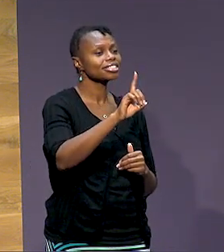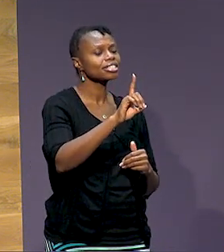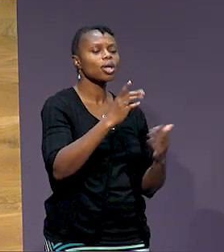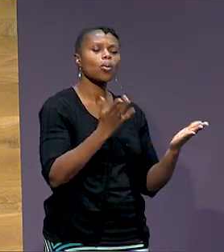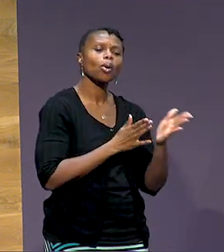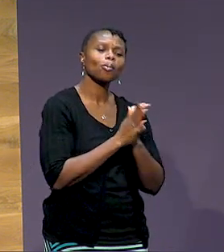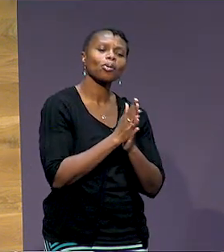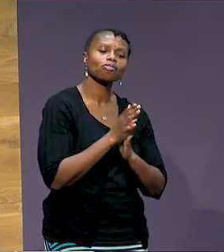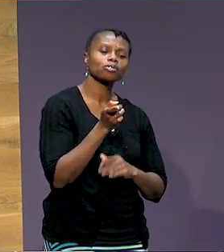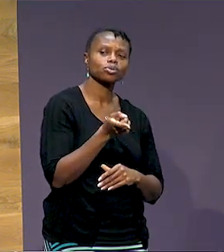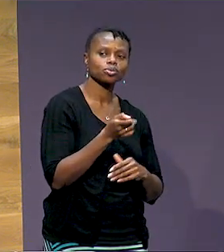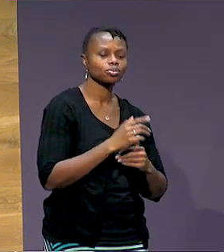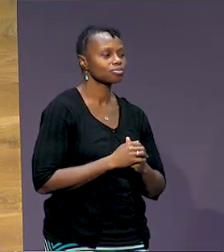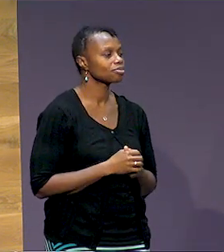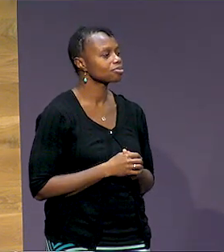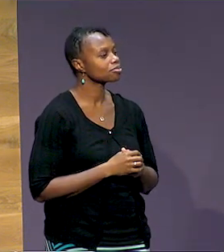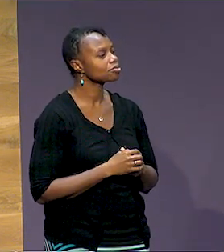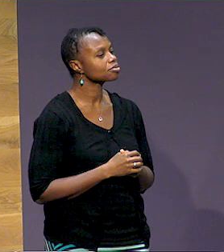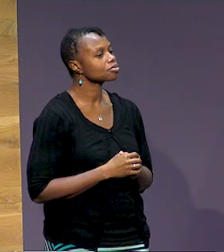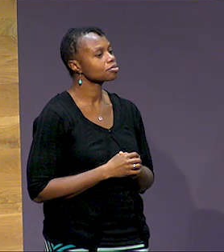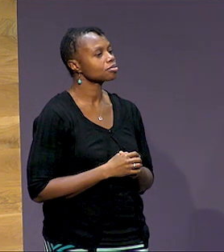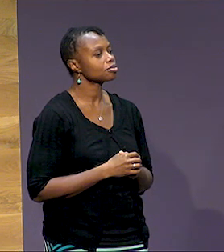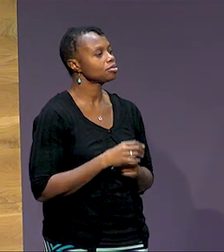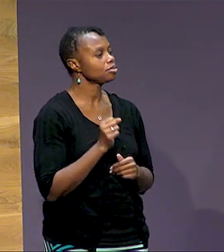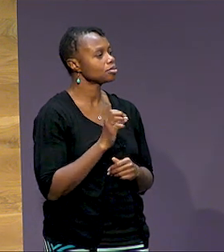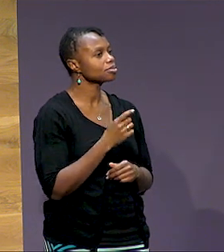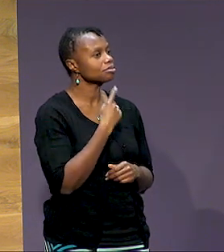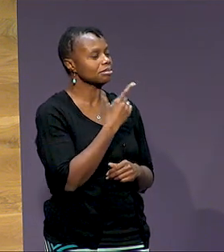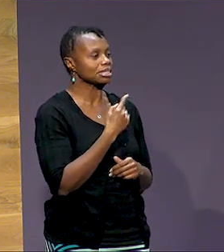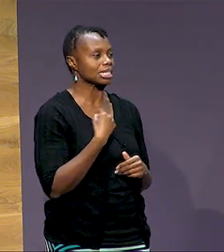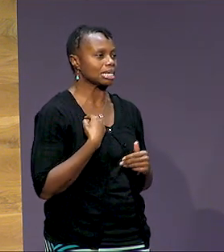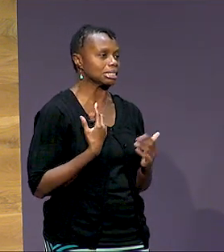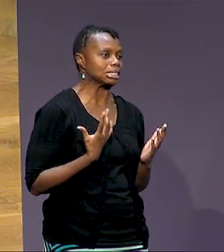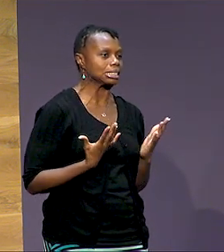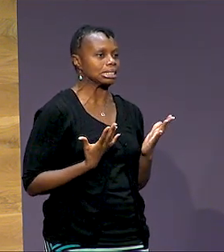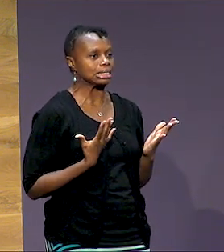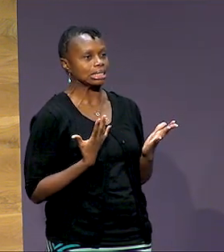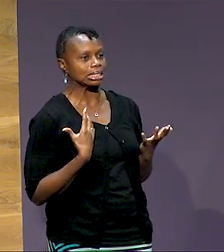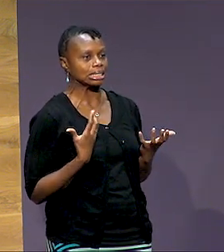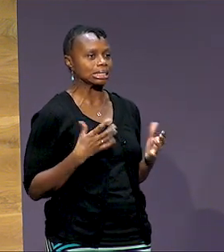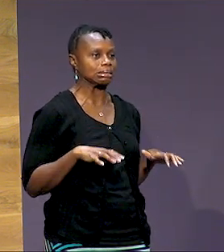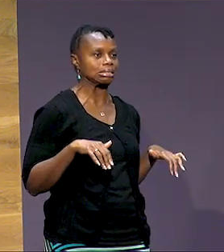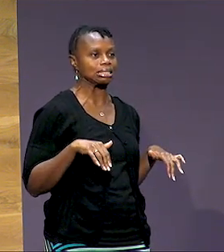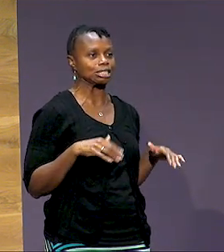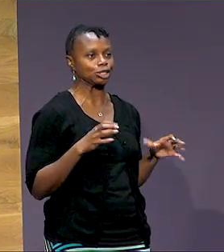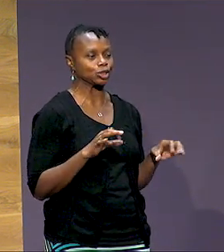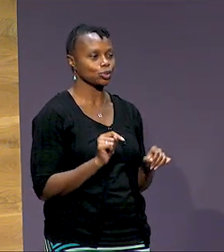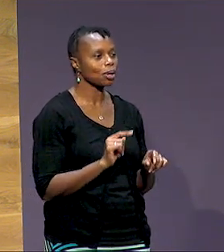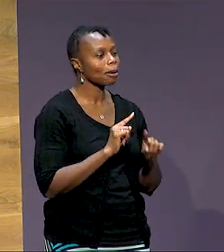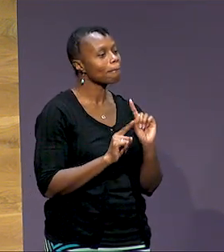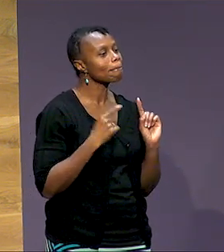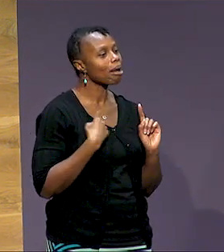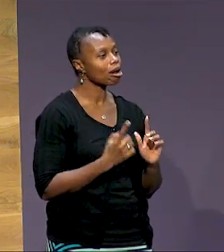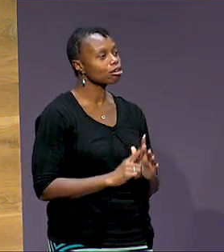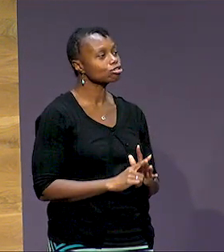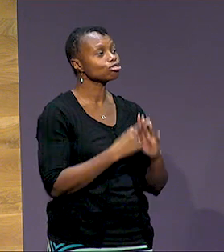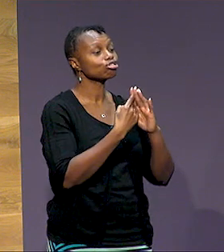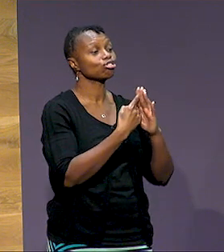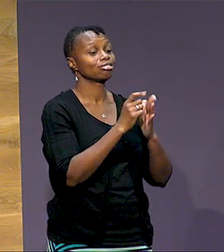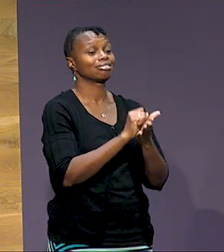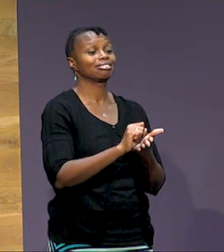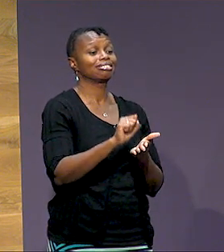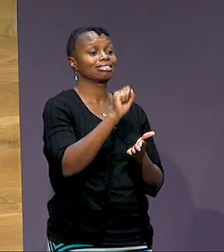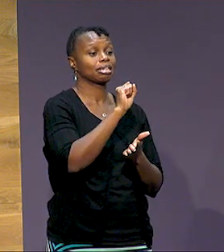motivated you? So like I said, I was a reluctant convert to the arts in a lot of ways. I started seminary in the Old Testament